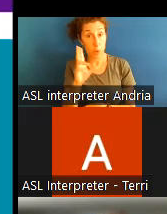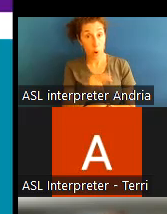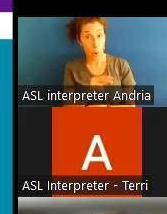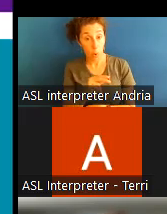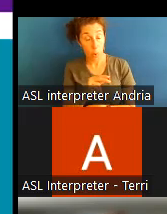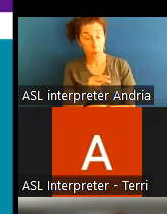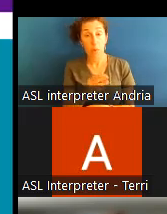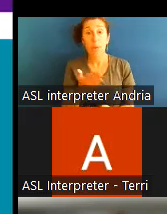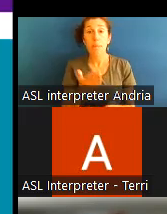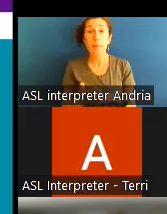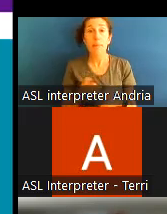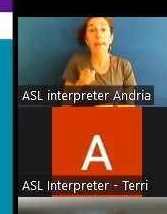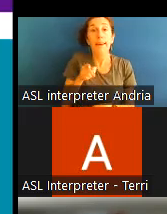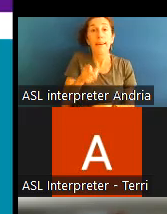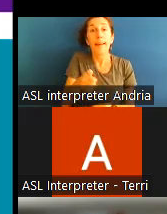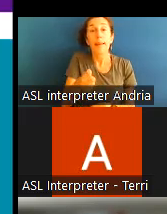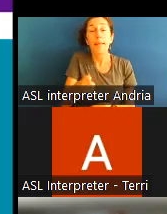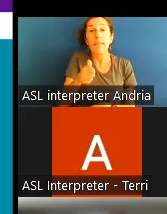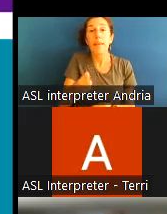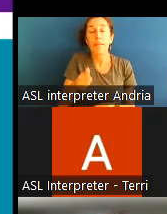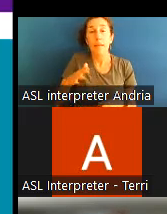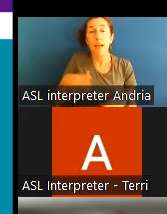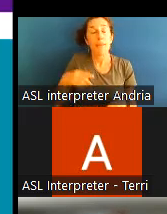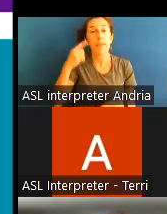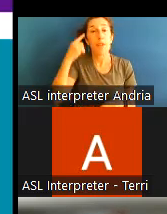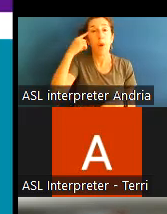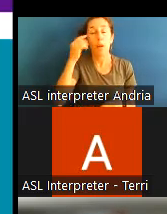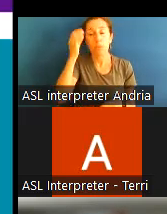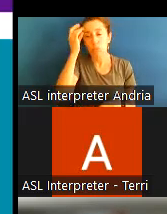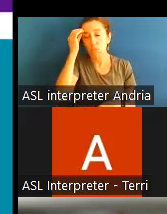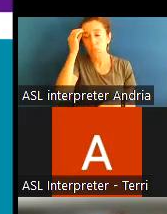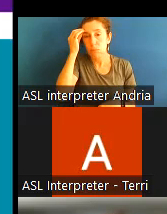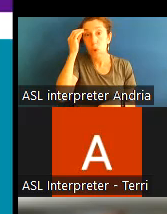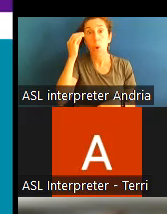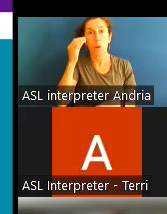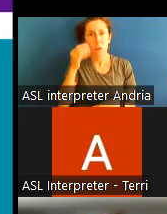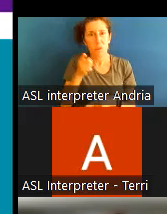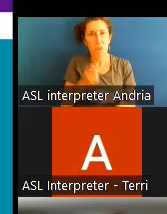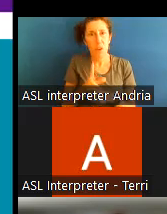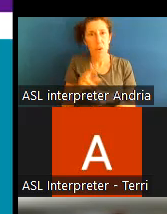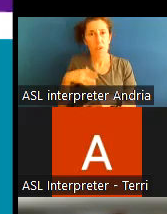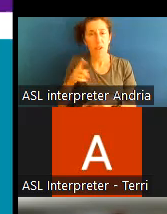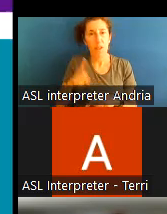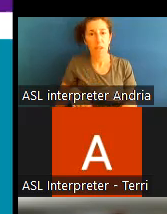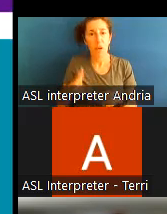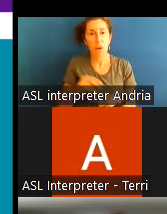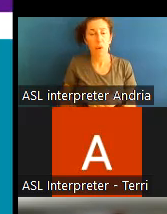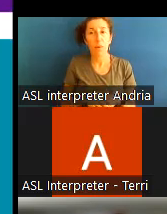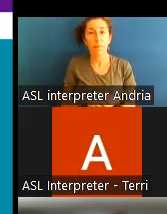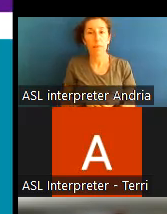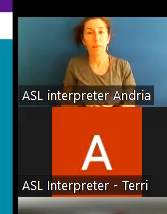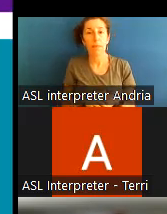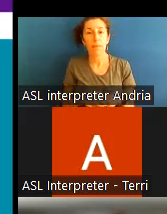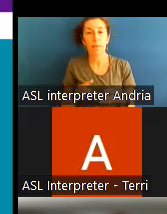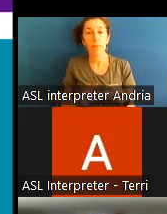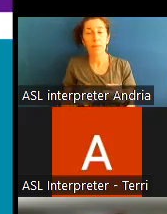is no, I can't say no until you ask that question. Have you ever been intimate with your partner because you were